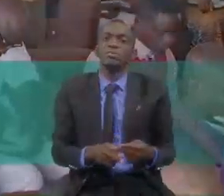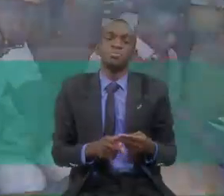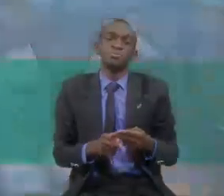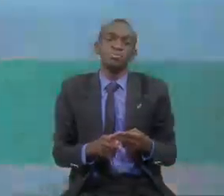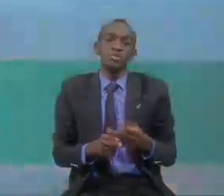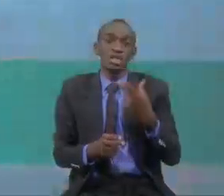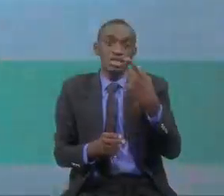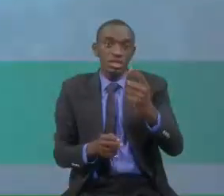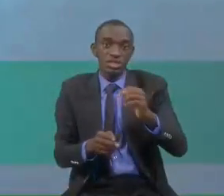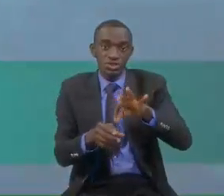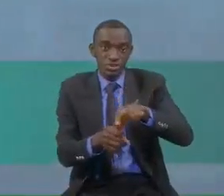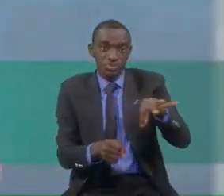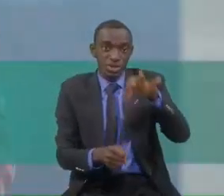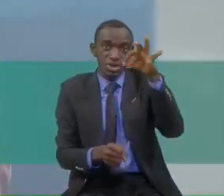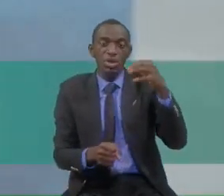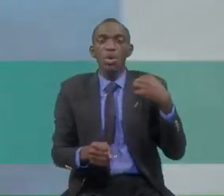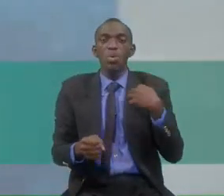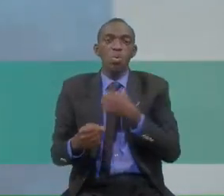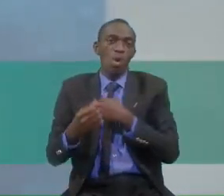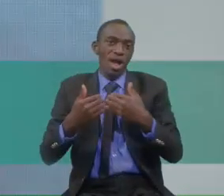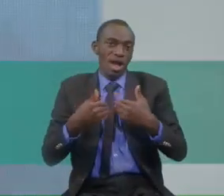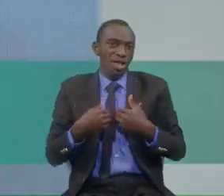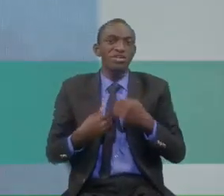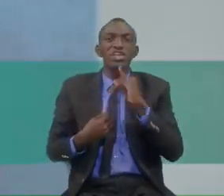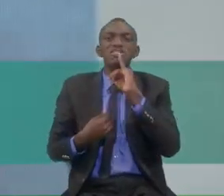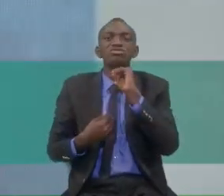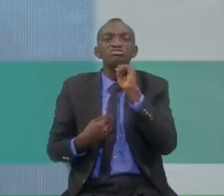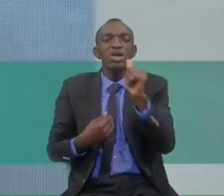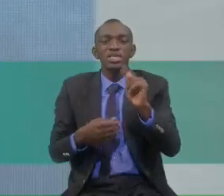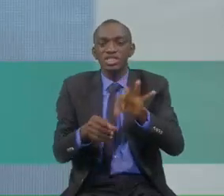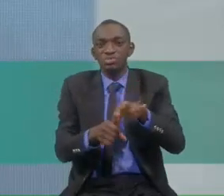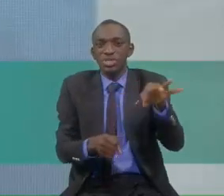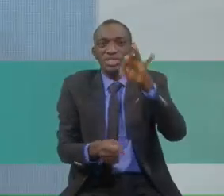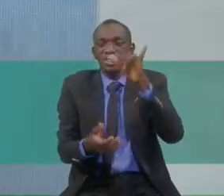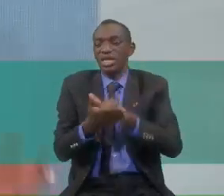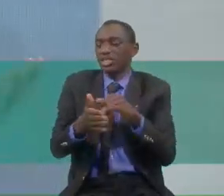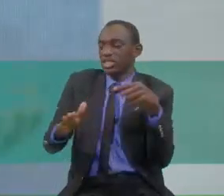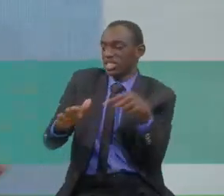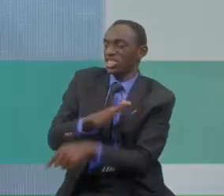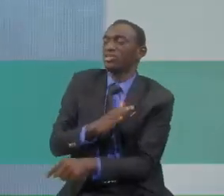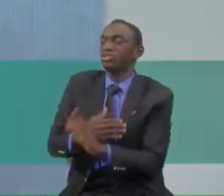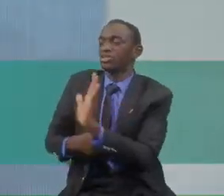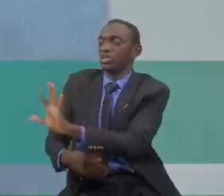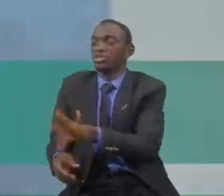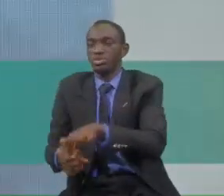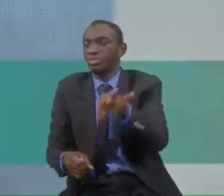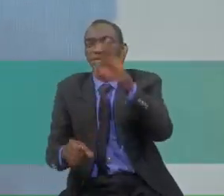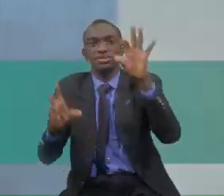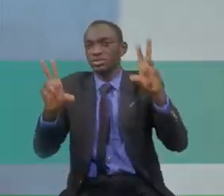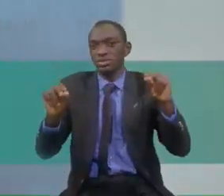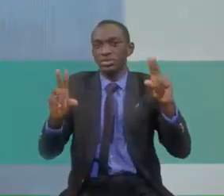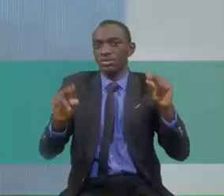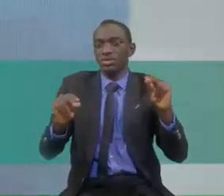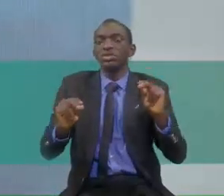we have is not the spirit that kills our spirit. It's not the spirit